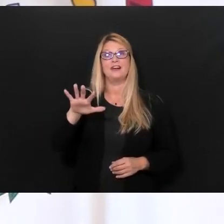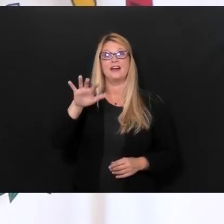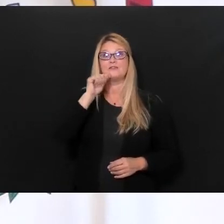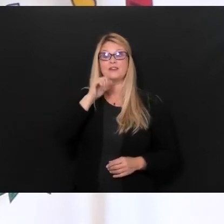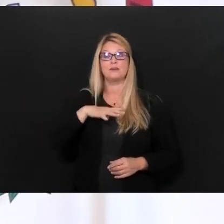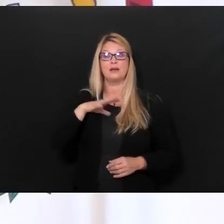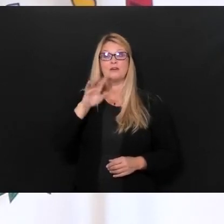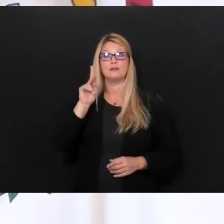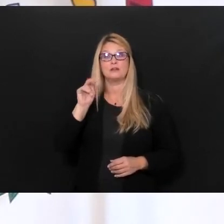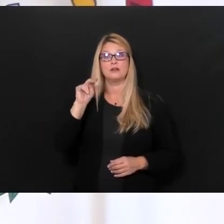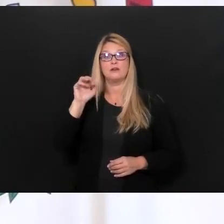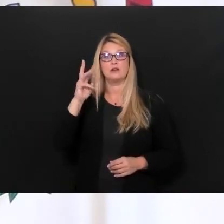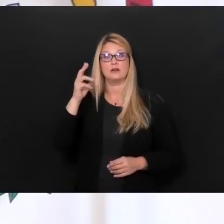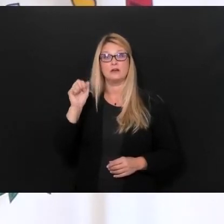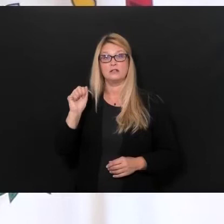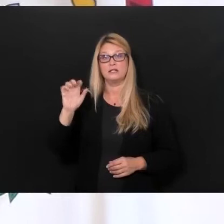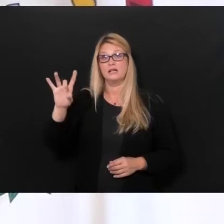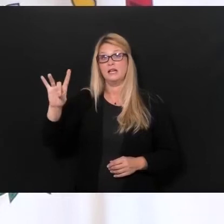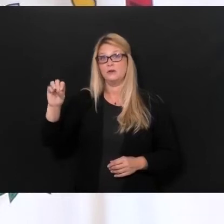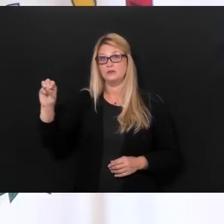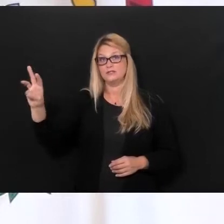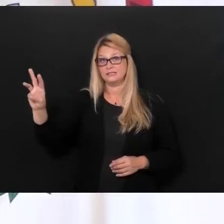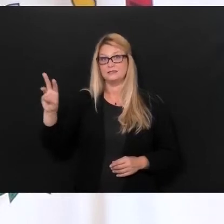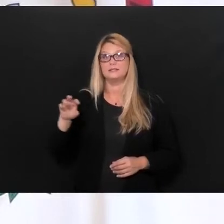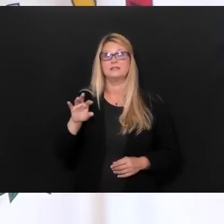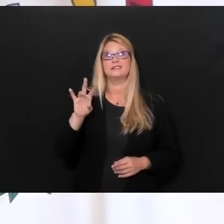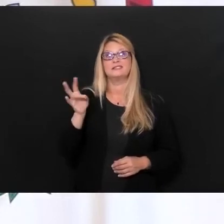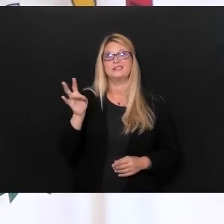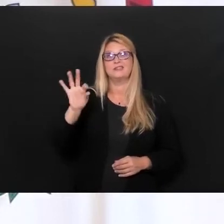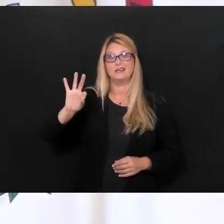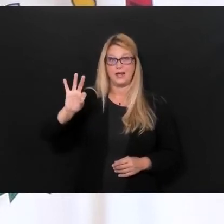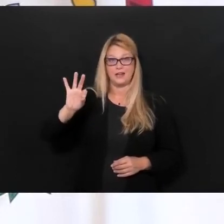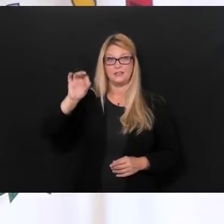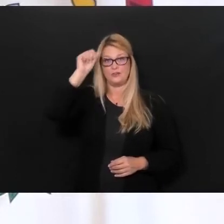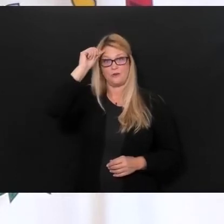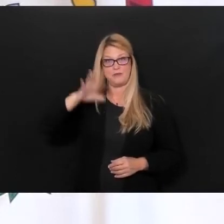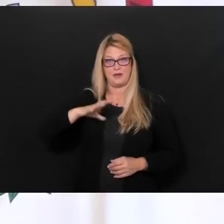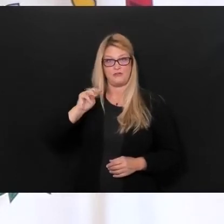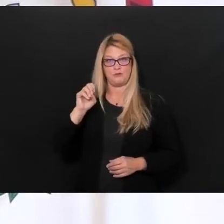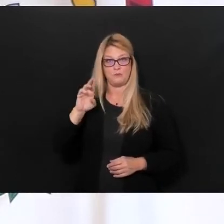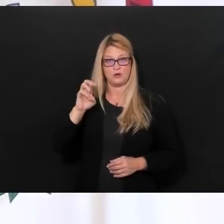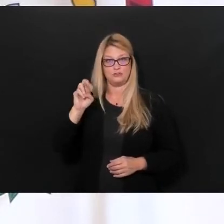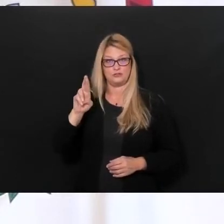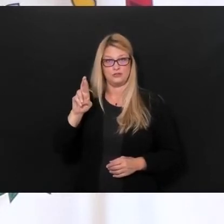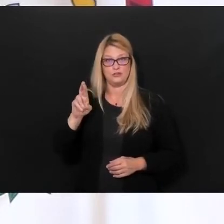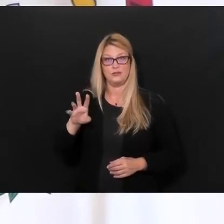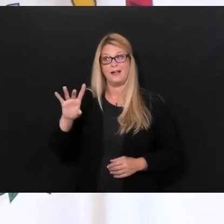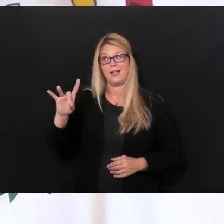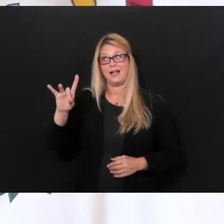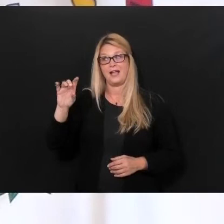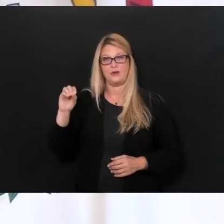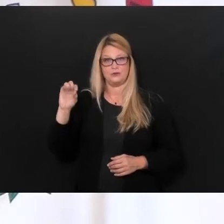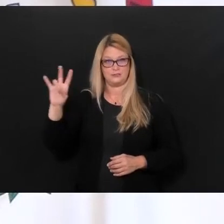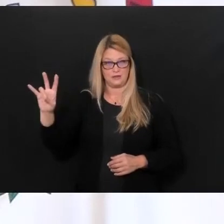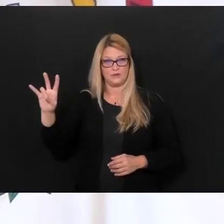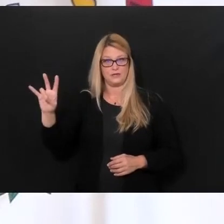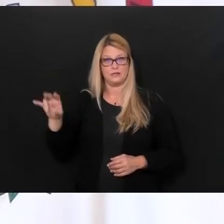from Kanawha County. The 806th death, a 79-year-old male from Mercer County. The 807th